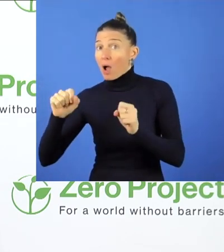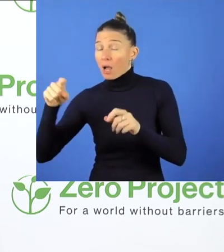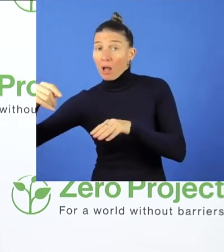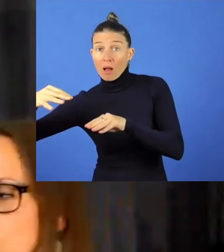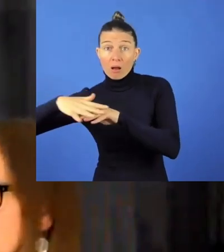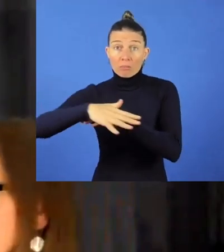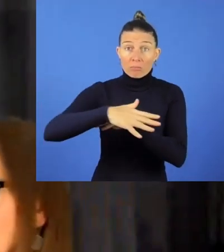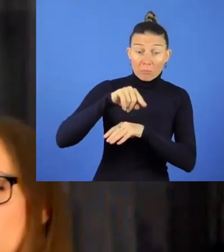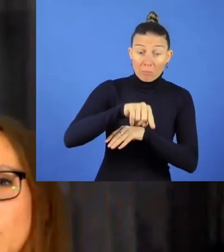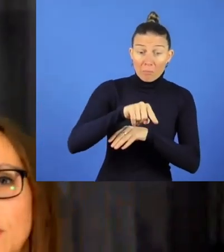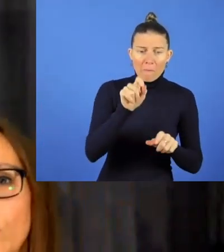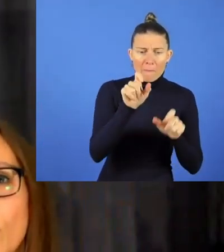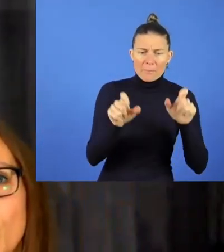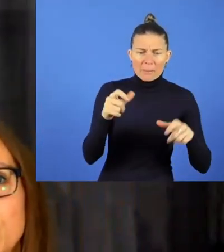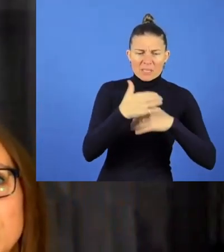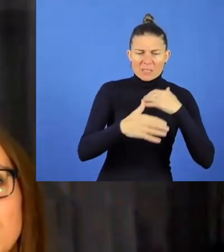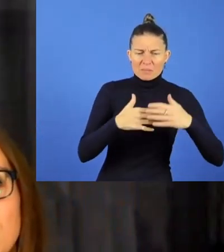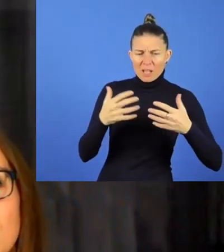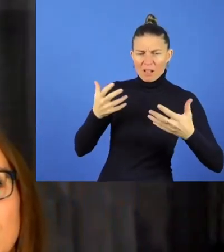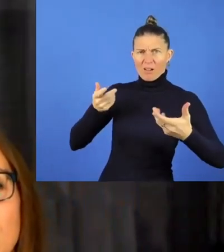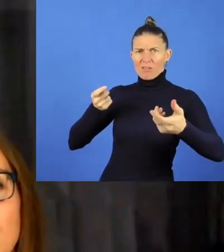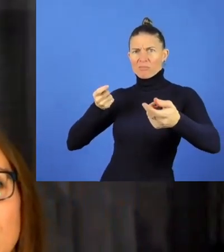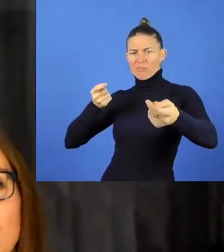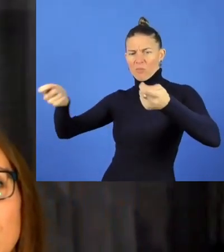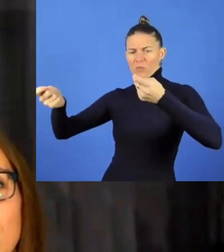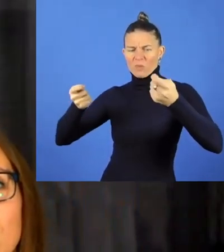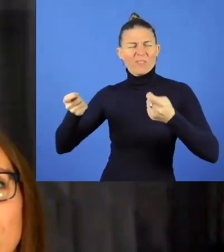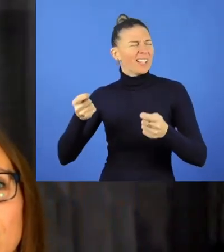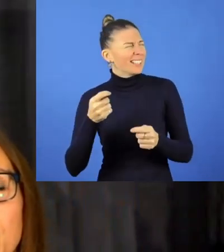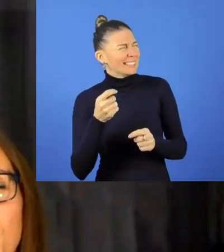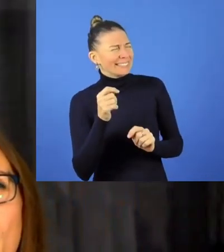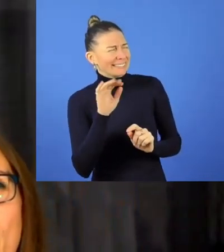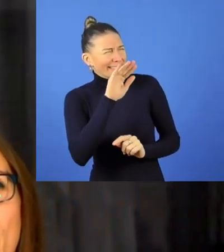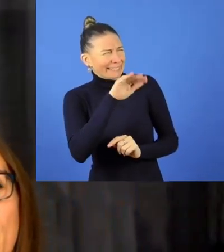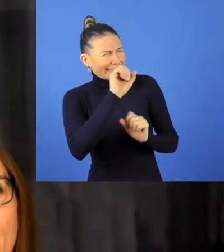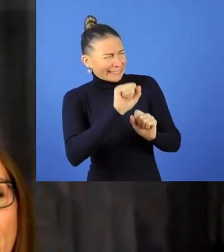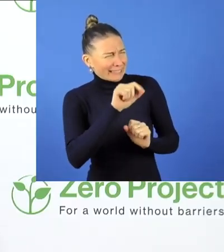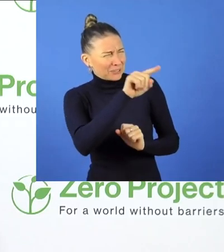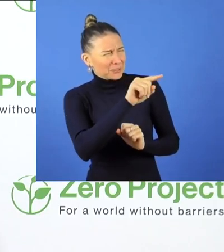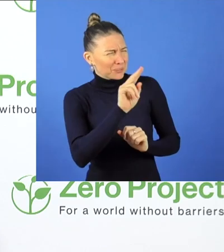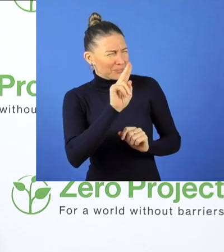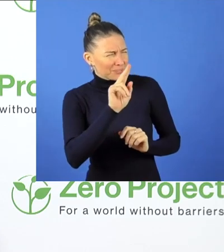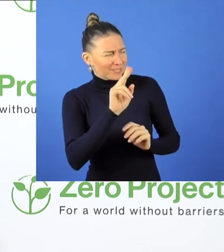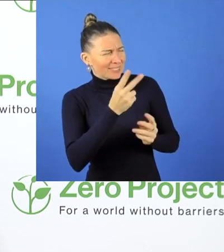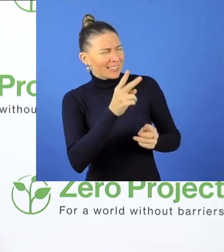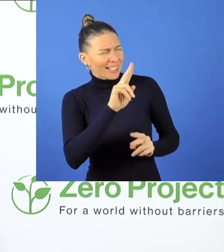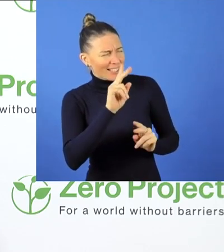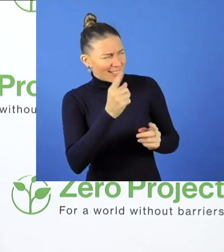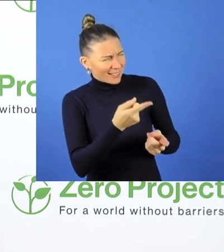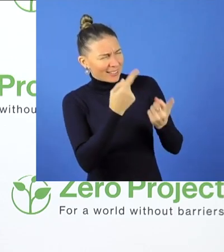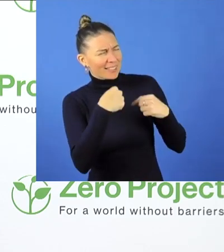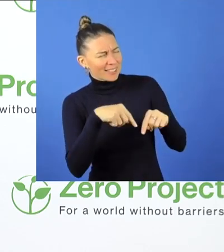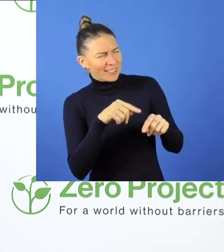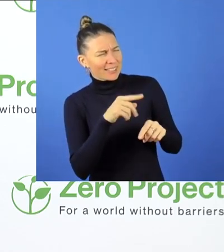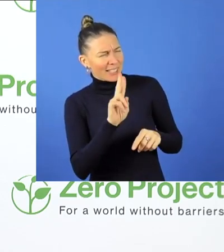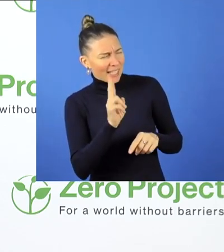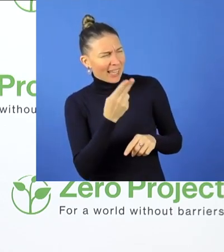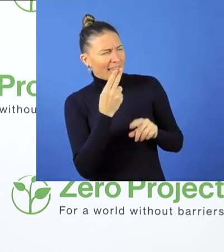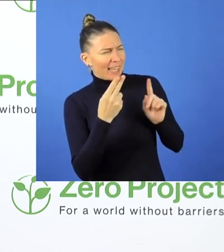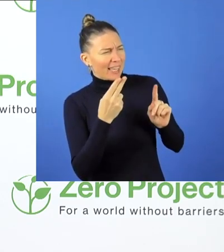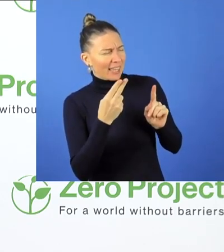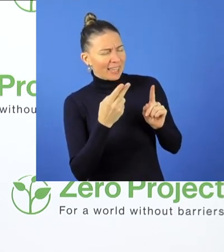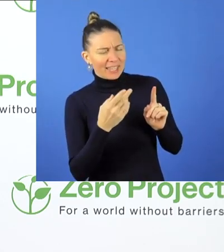Sorry. Could you just repeat so that one? The impact of artificial intelligence into gaming, also in regards to persons